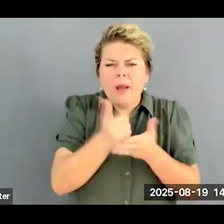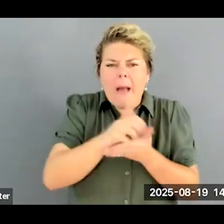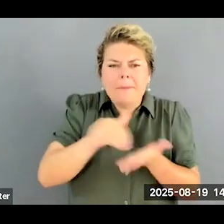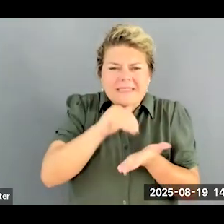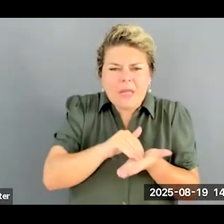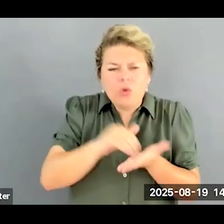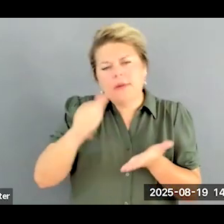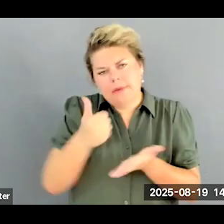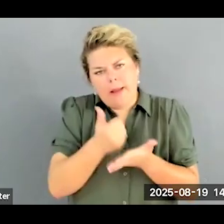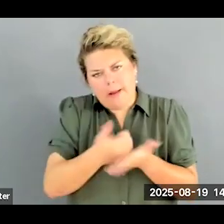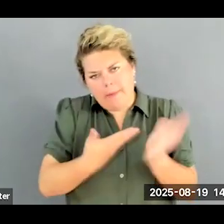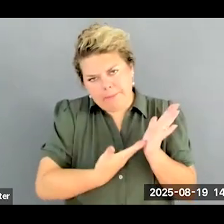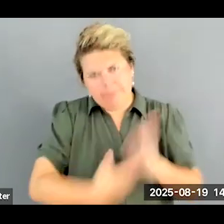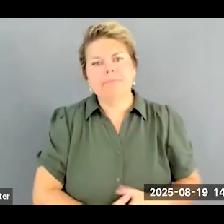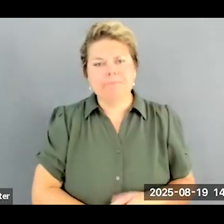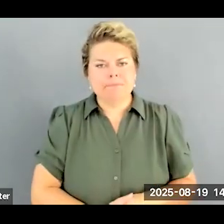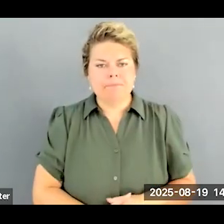alt text on Facebook.